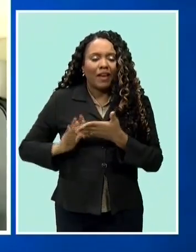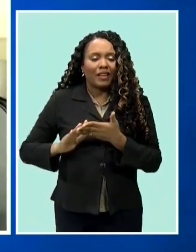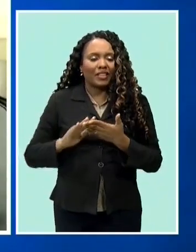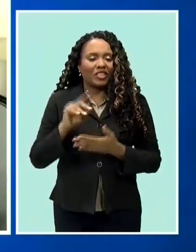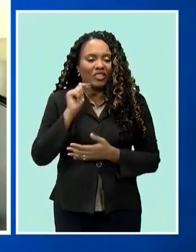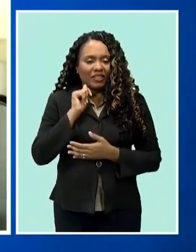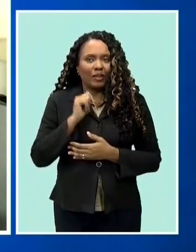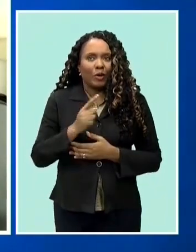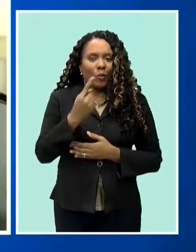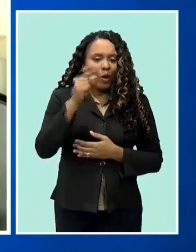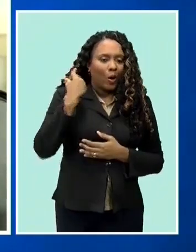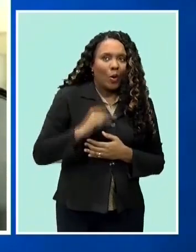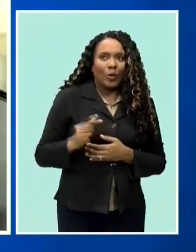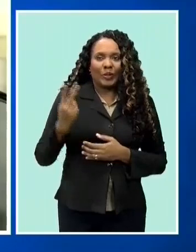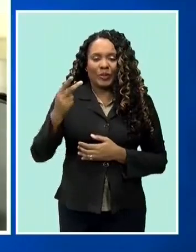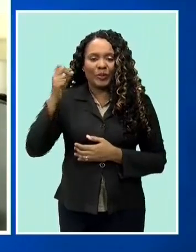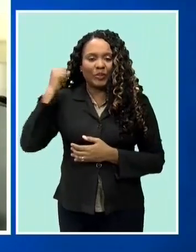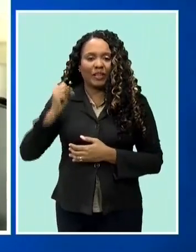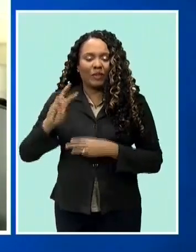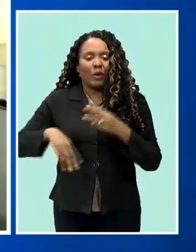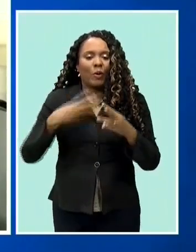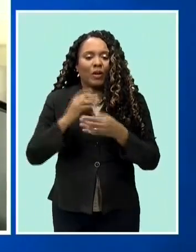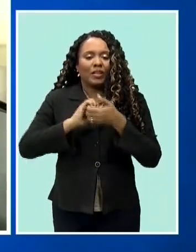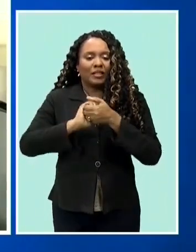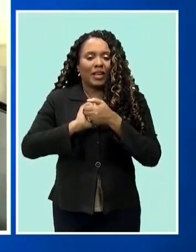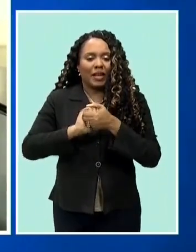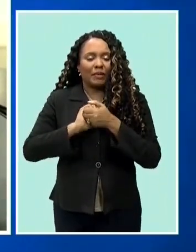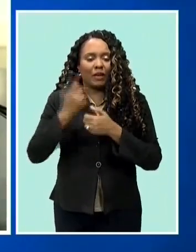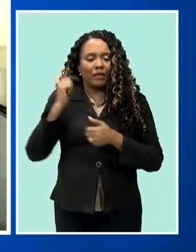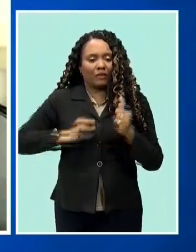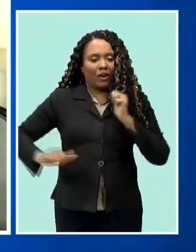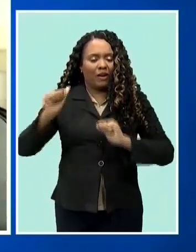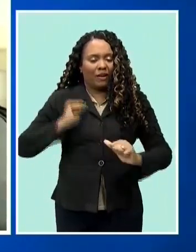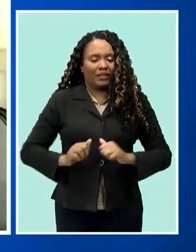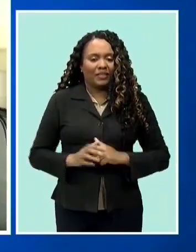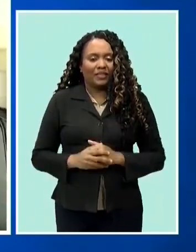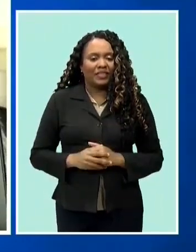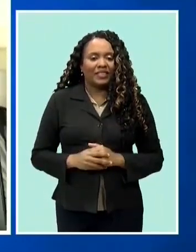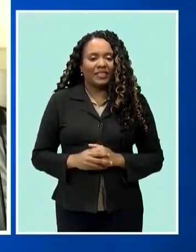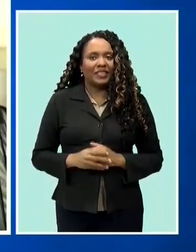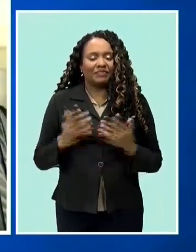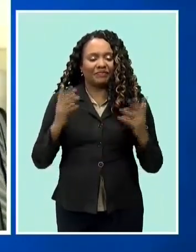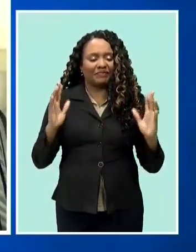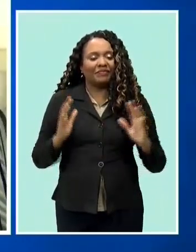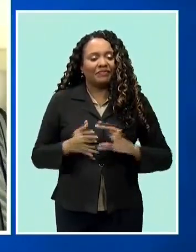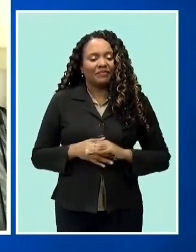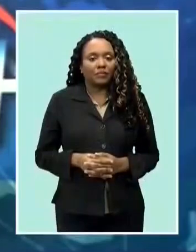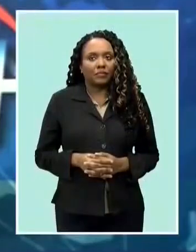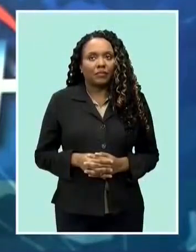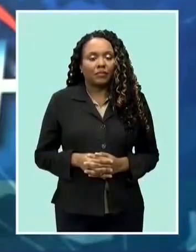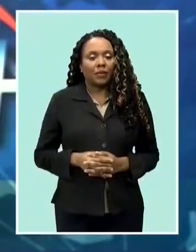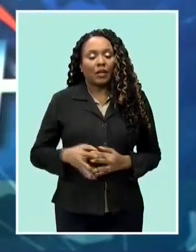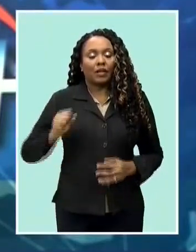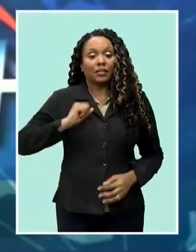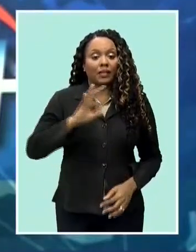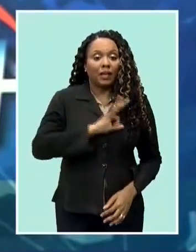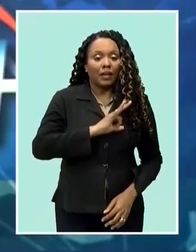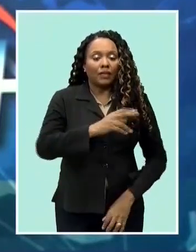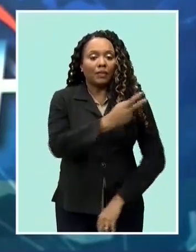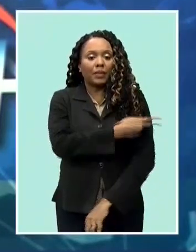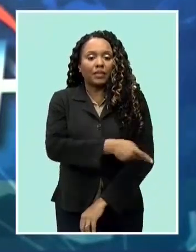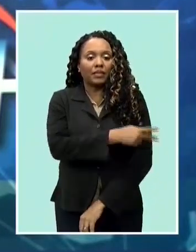Clark. 1 gold and 2 silver medals at the World Championships of Performing Arts. Shane Jones, CBC News. Staff and